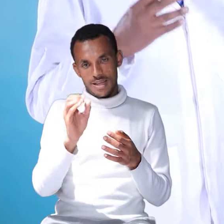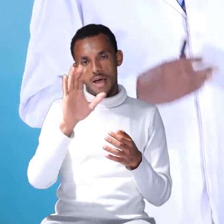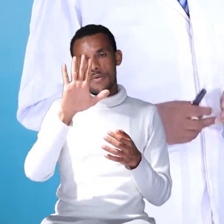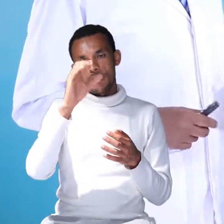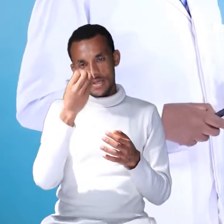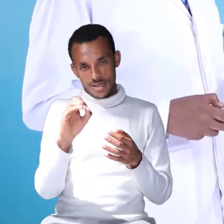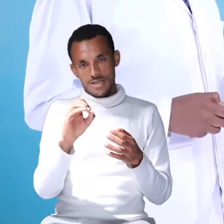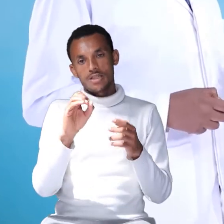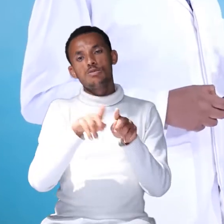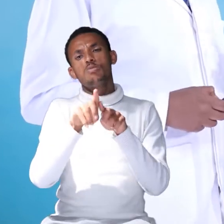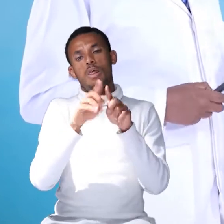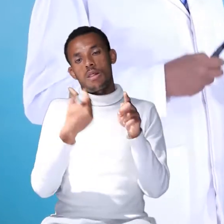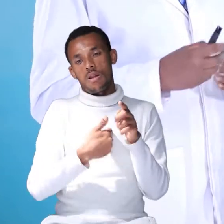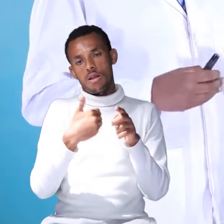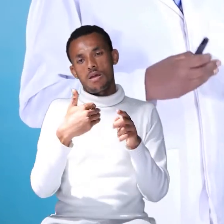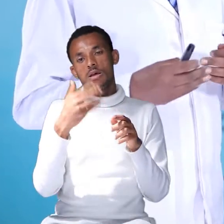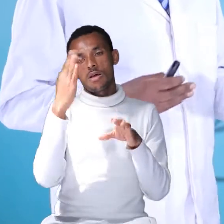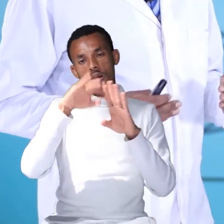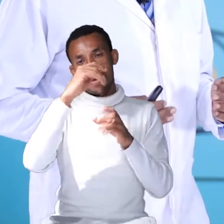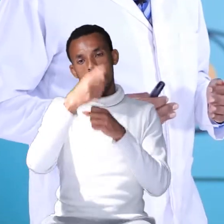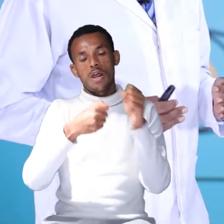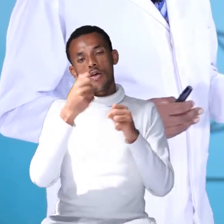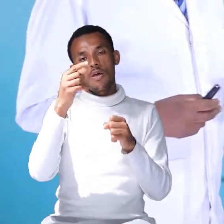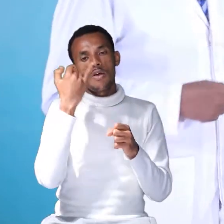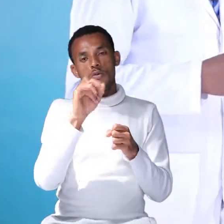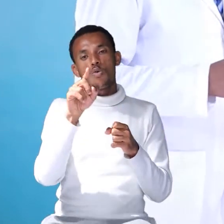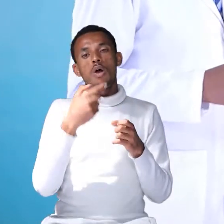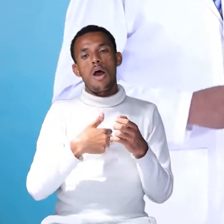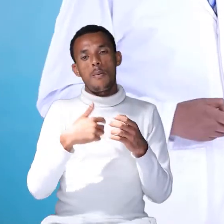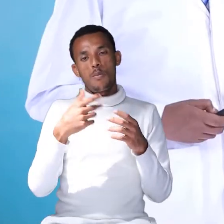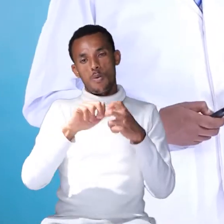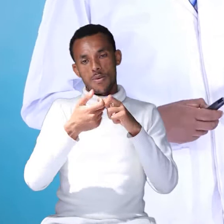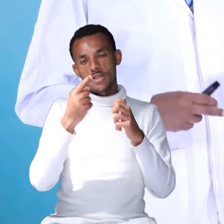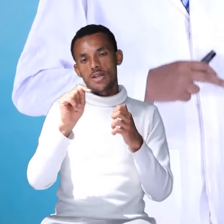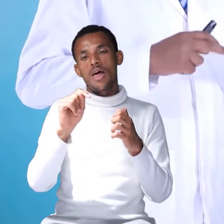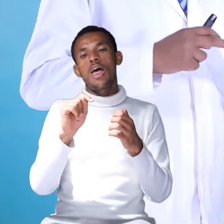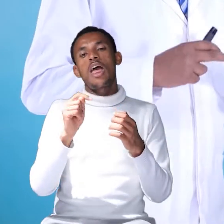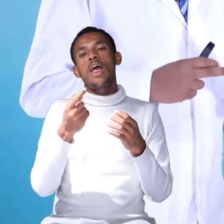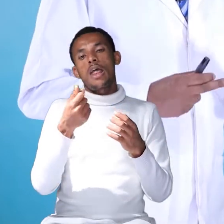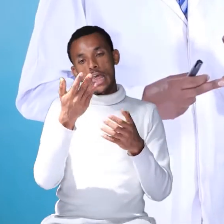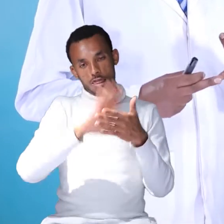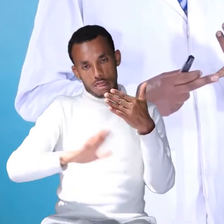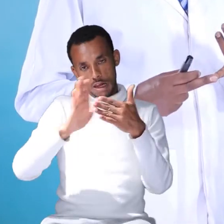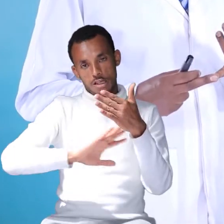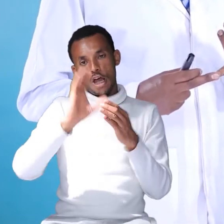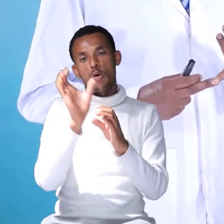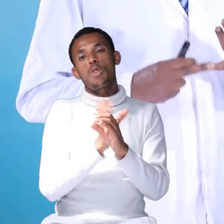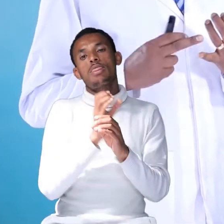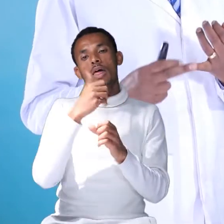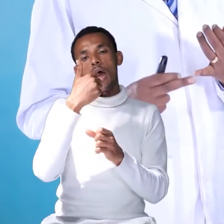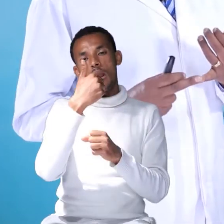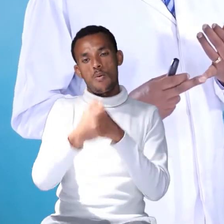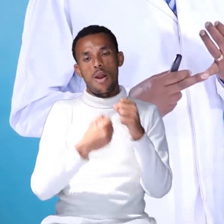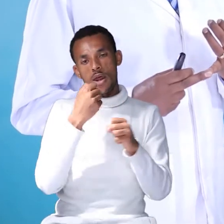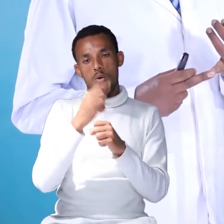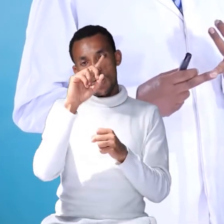in a year. And if you have a problem, the interest can be calculated annually, that means